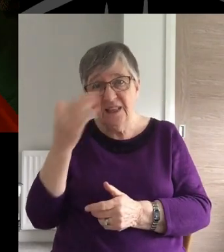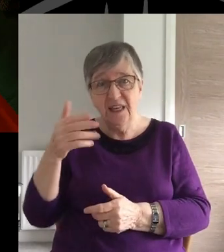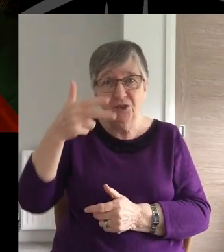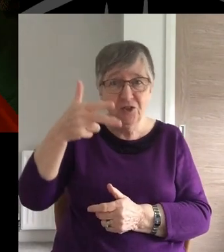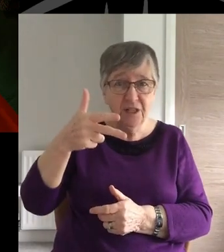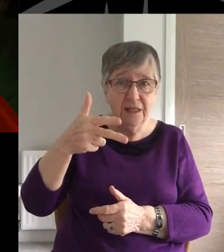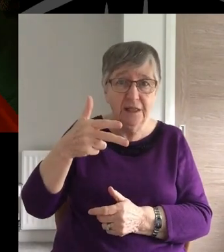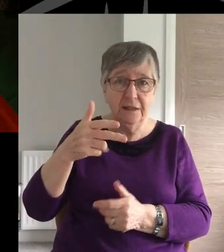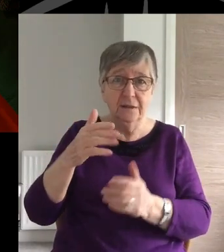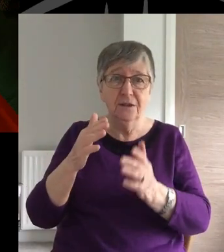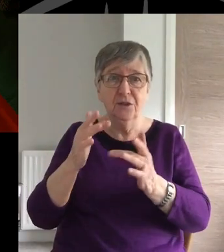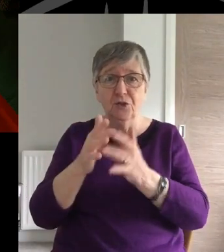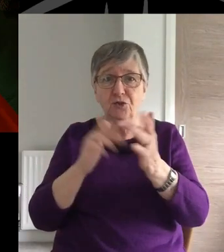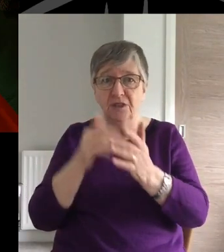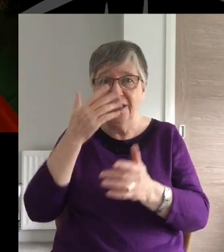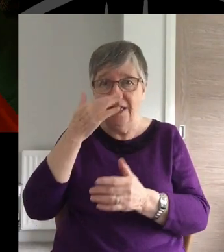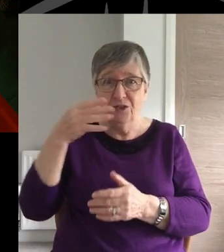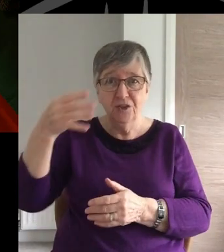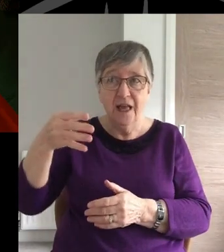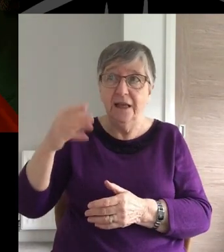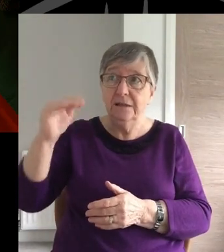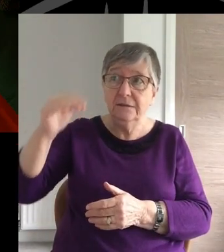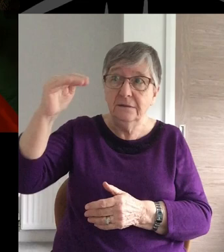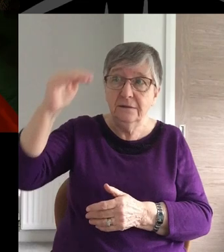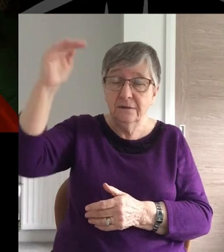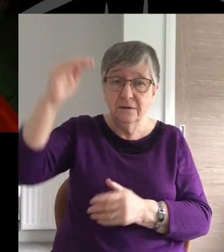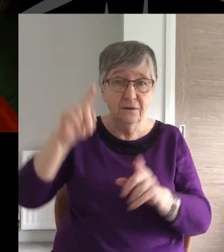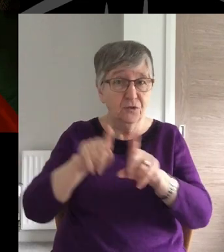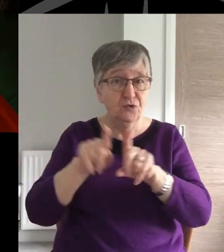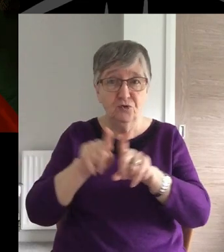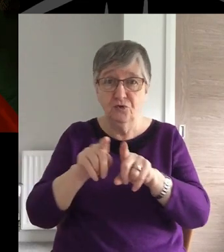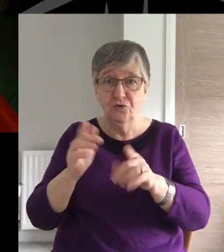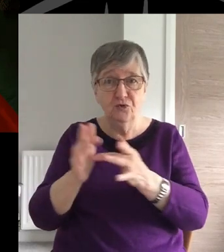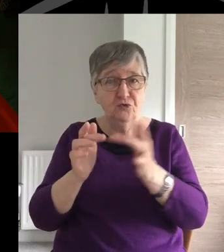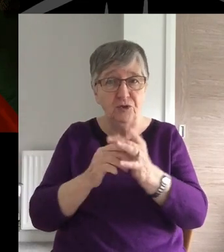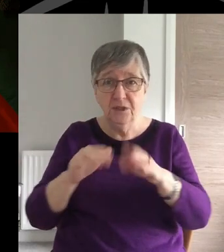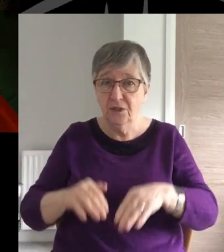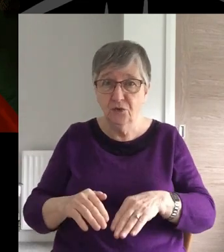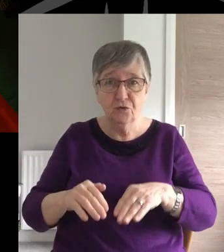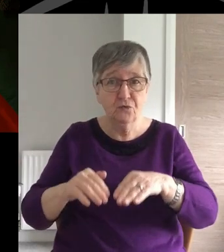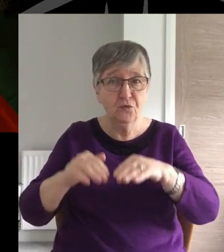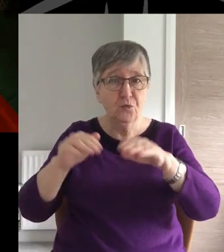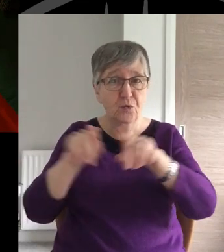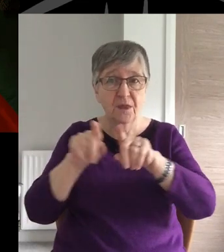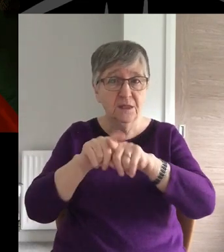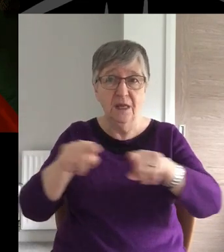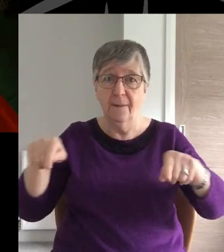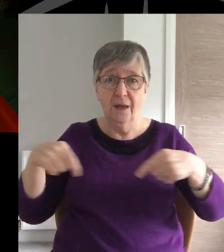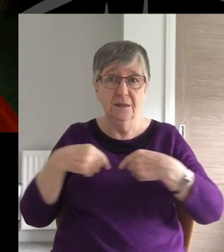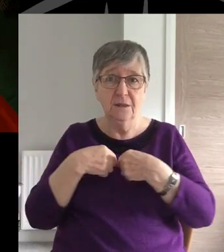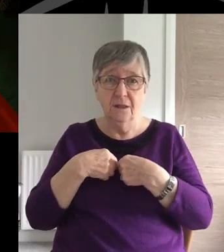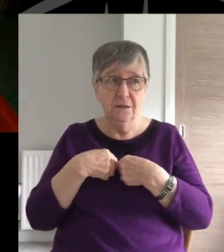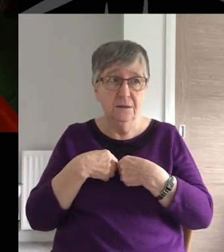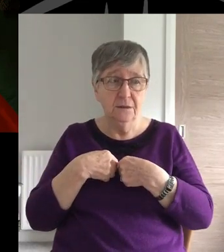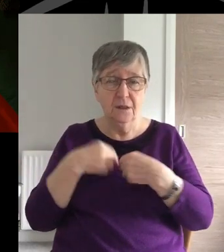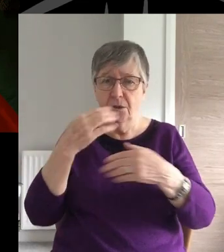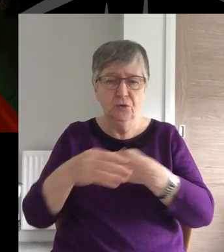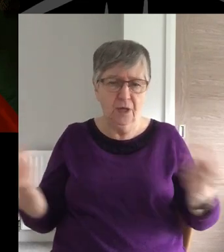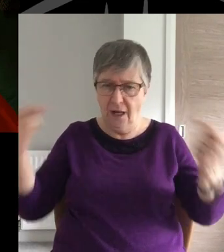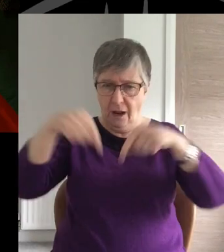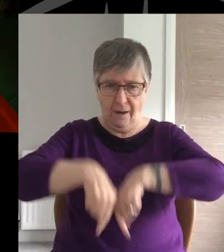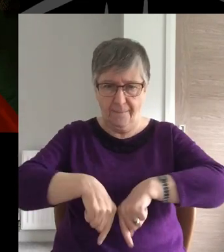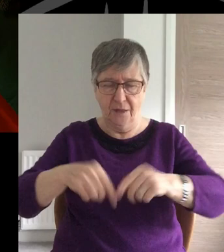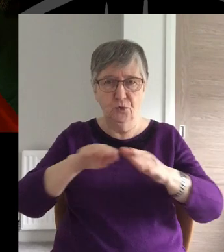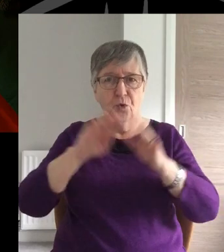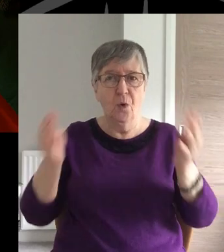7, Jesus aged 9, because Jesus grew bit by bit just like the rest of us. He didn't enter into